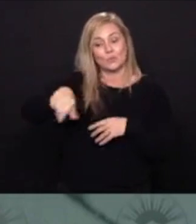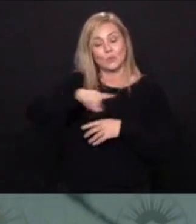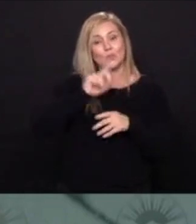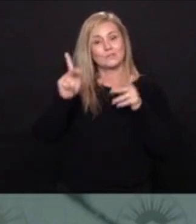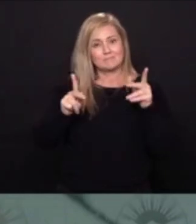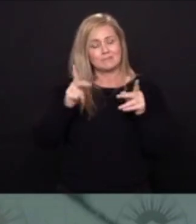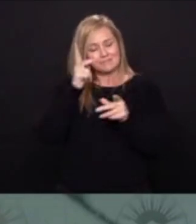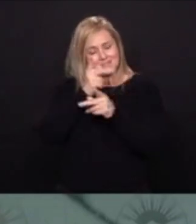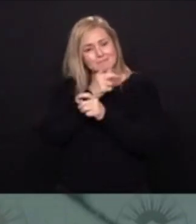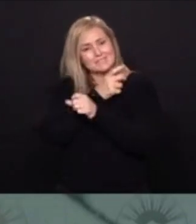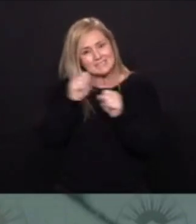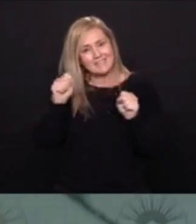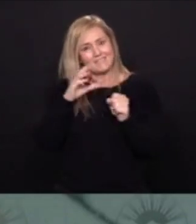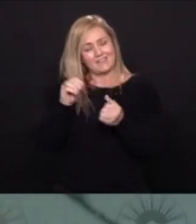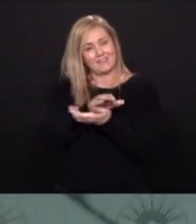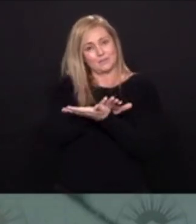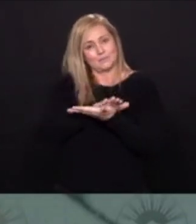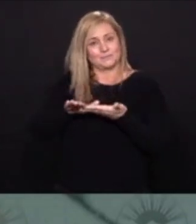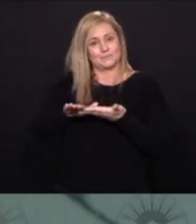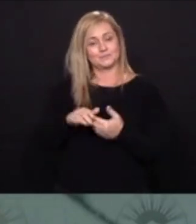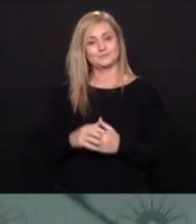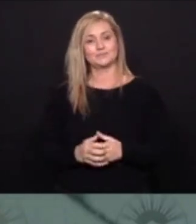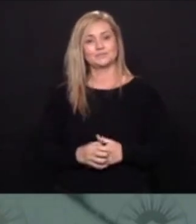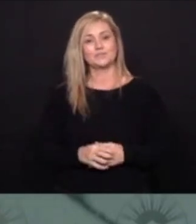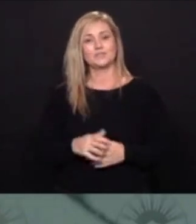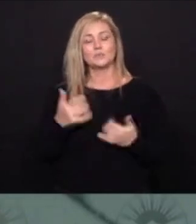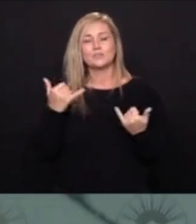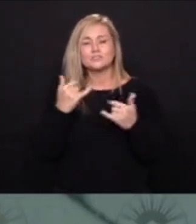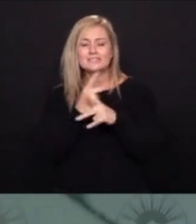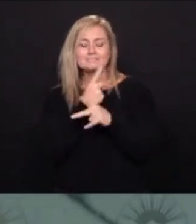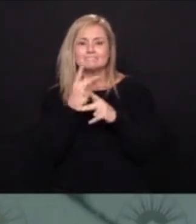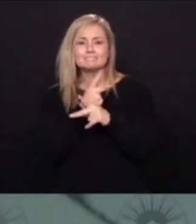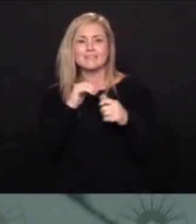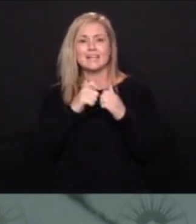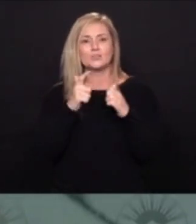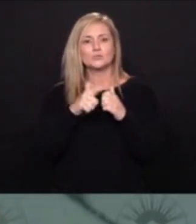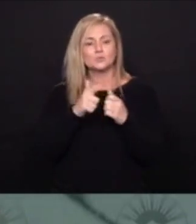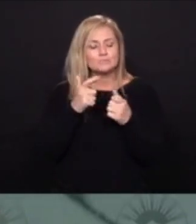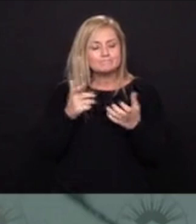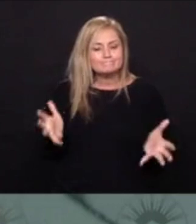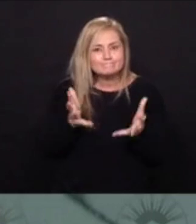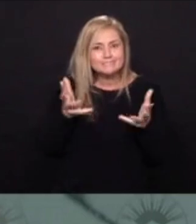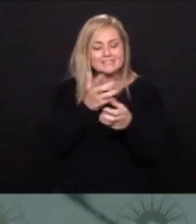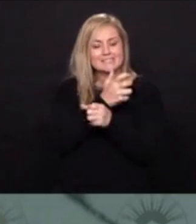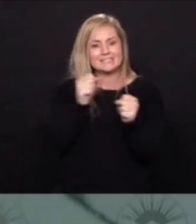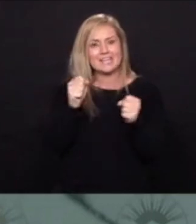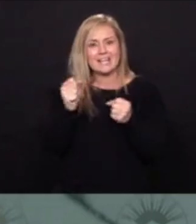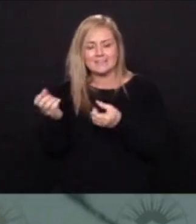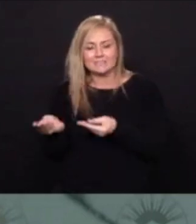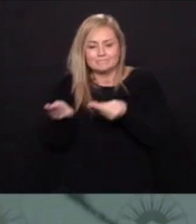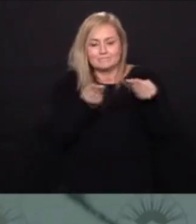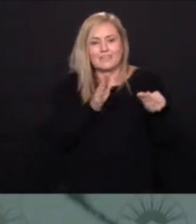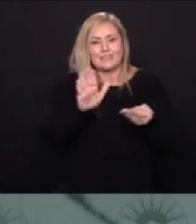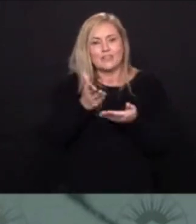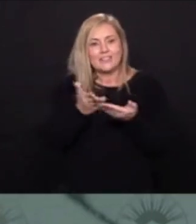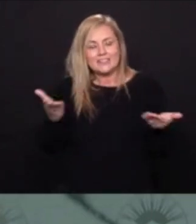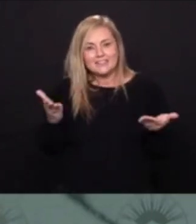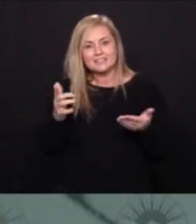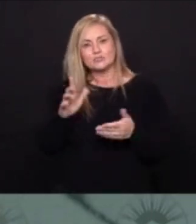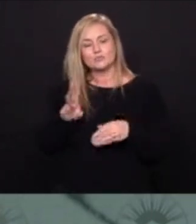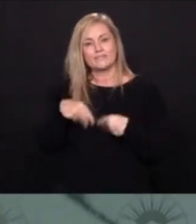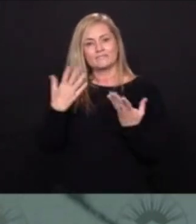remain safe and hygienic. We're looking at how to accommodate the safe transfer of people's belongings, to provide